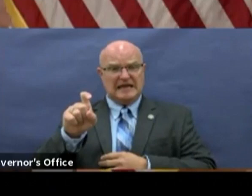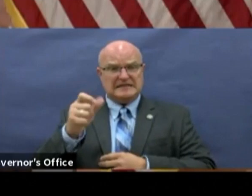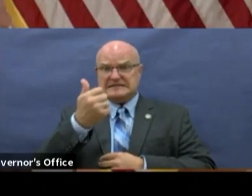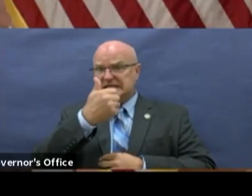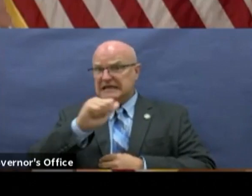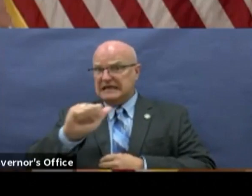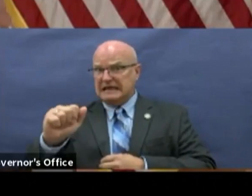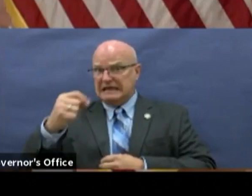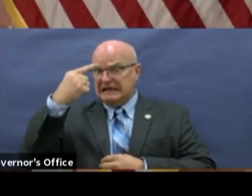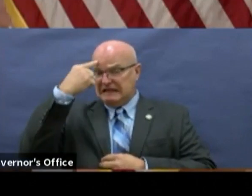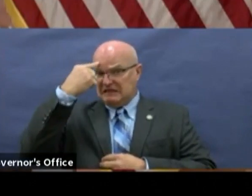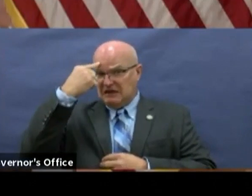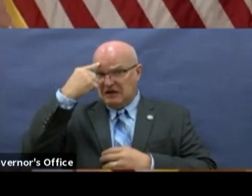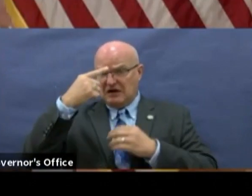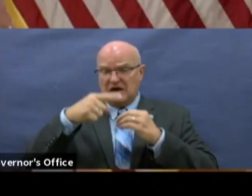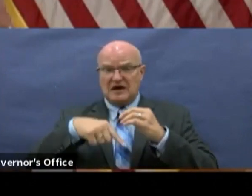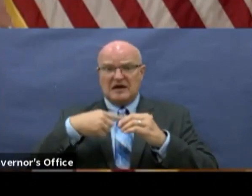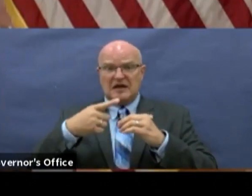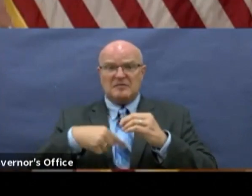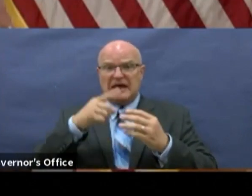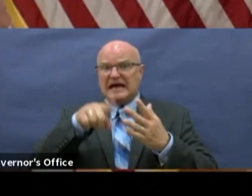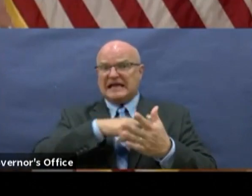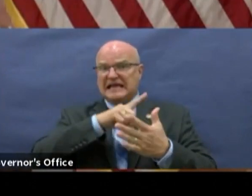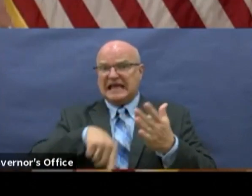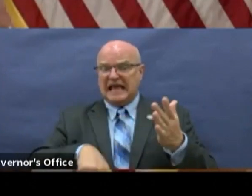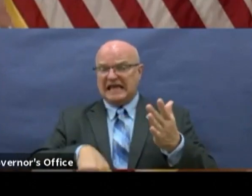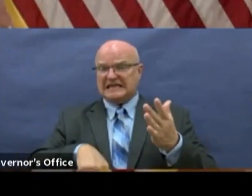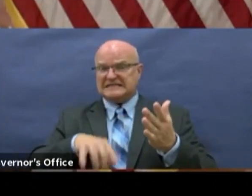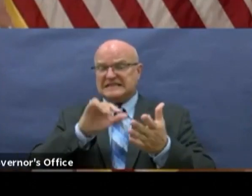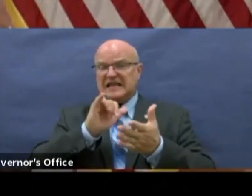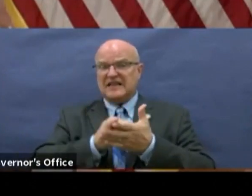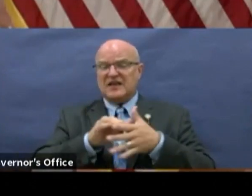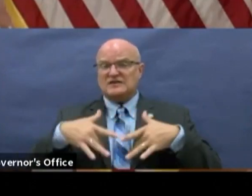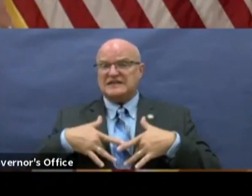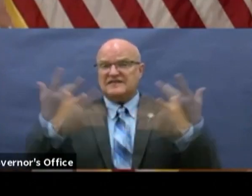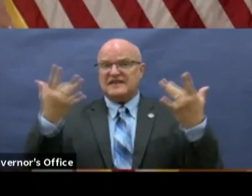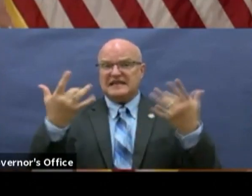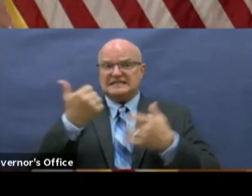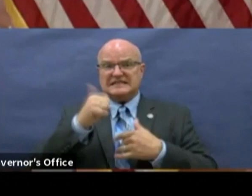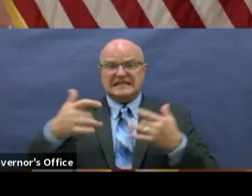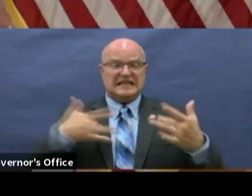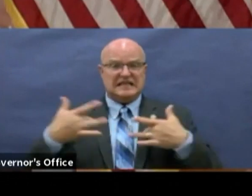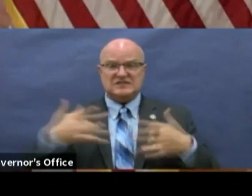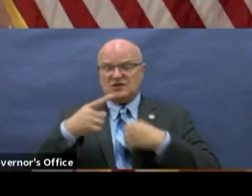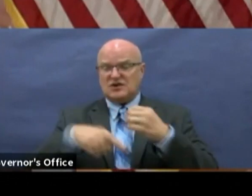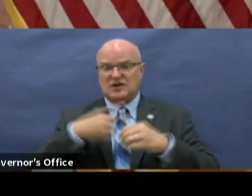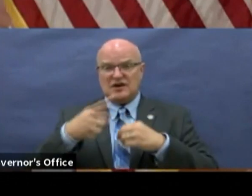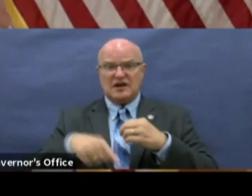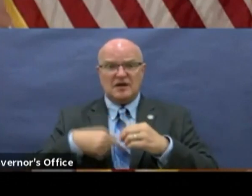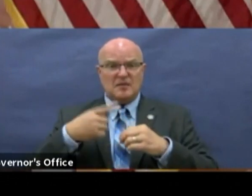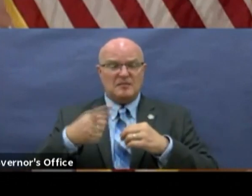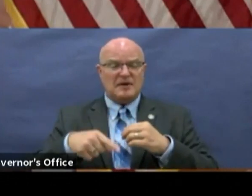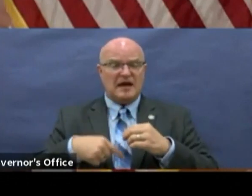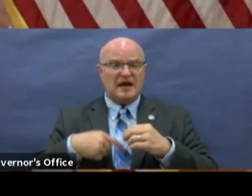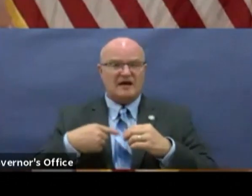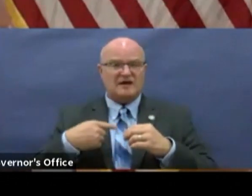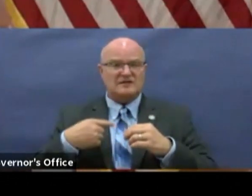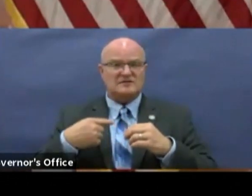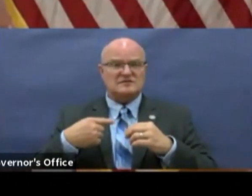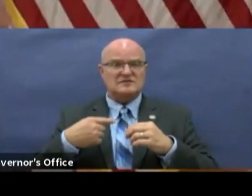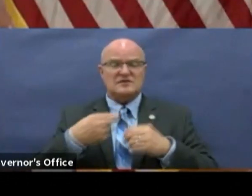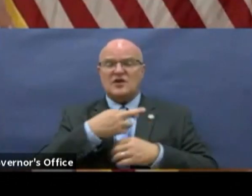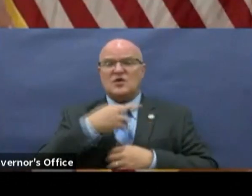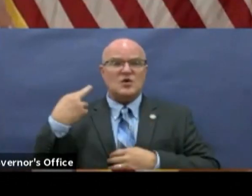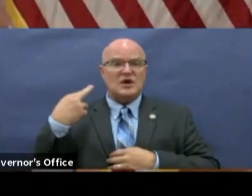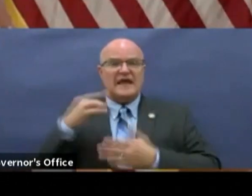given to canceling those events? And is there any concern about the risk that